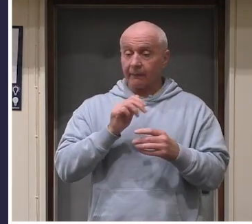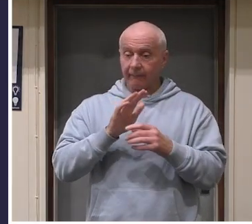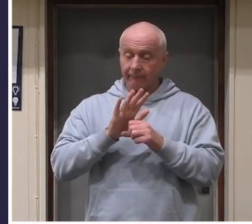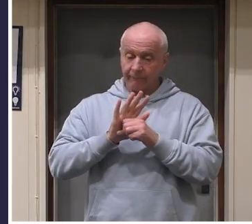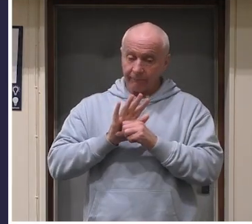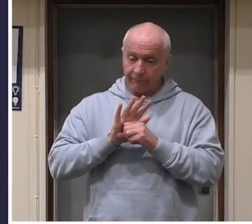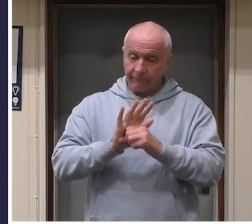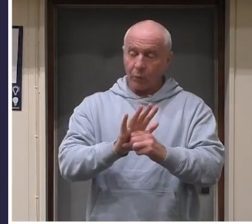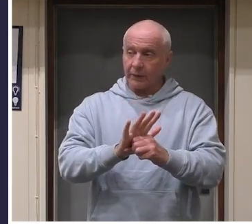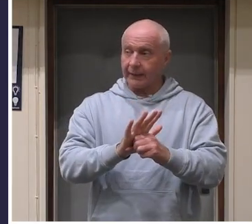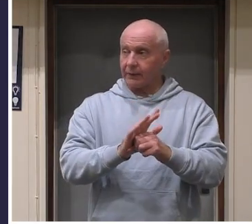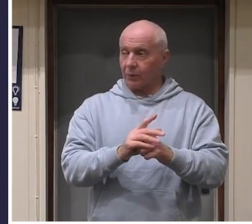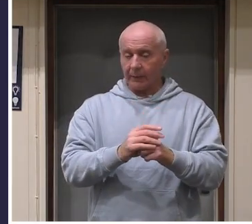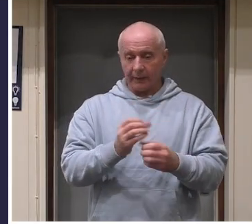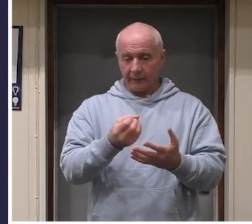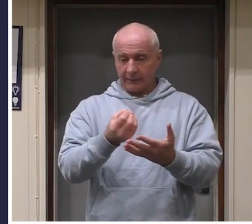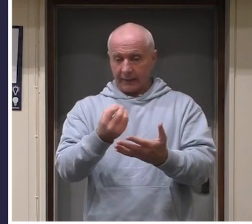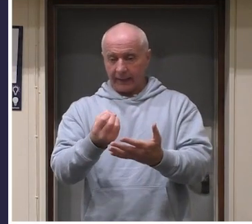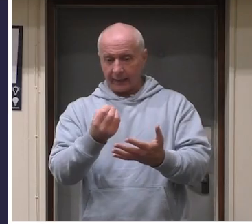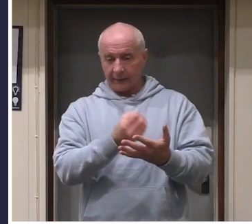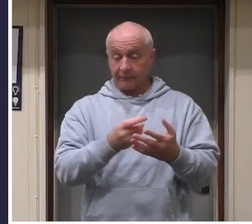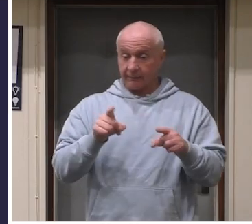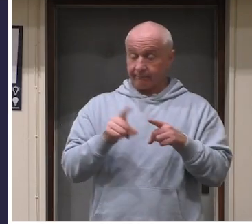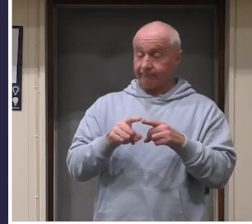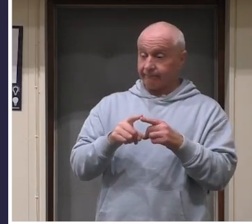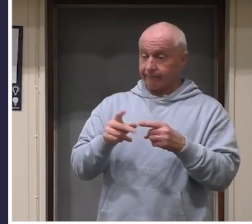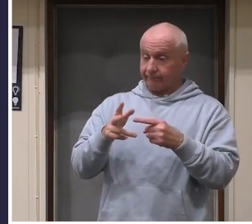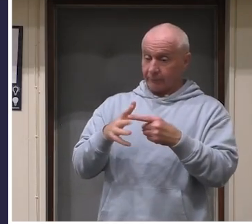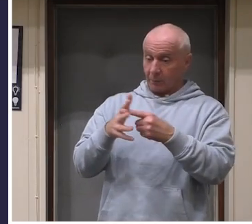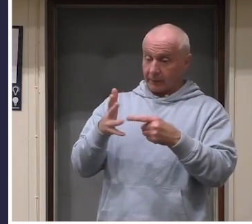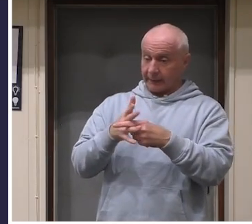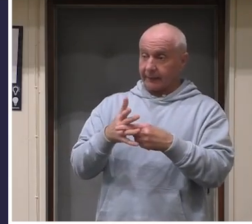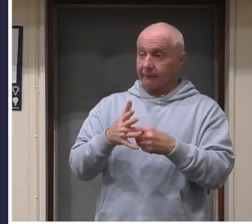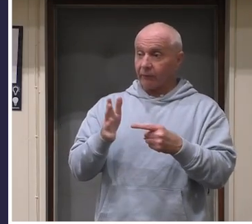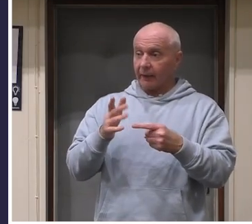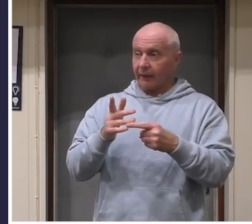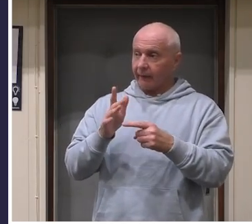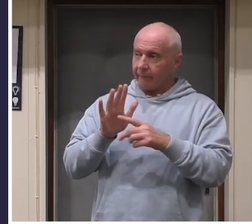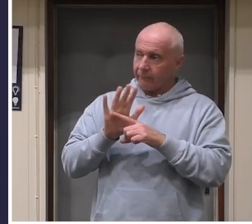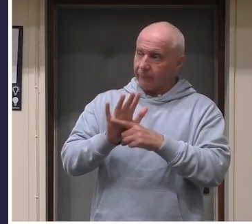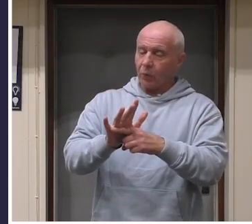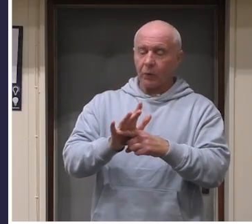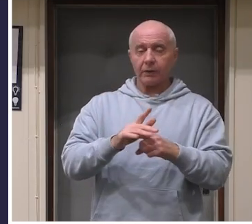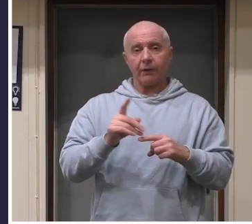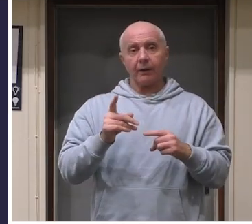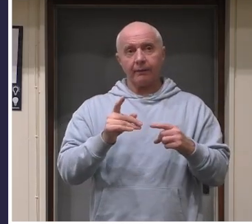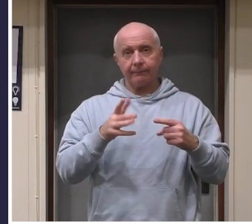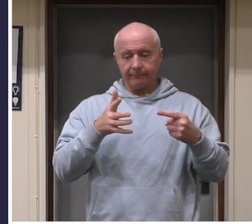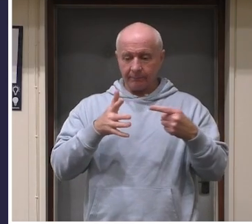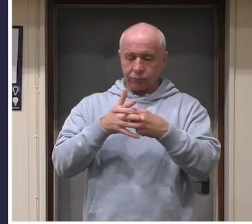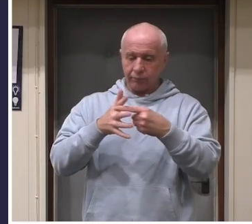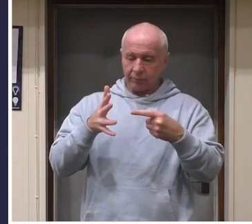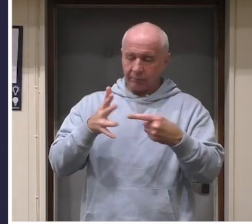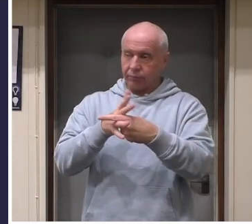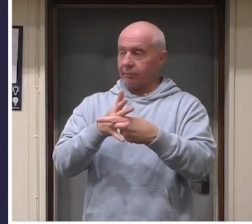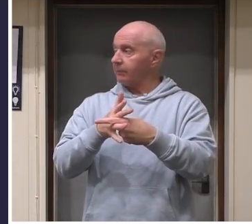to be either here or there, which is what the double slit essentially does. The double slit forces the electron wave to go through both of those